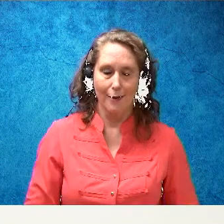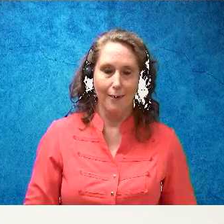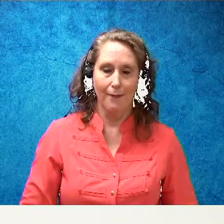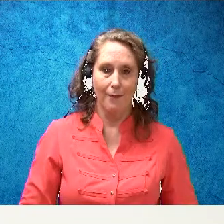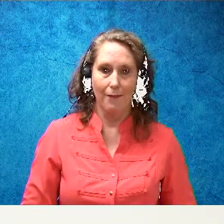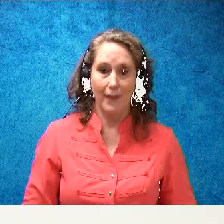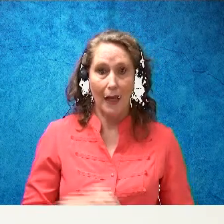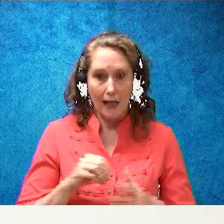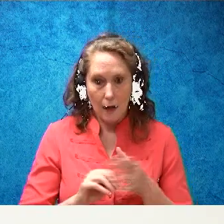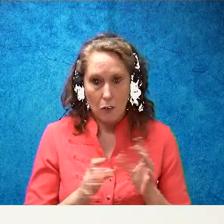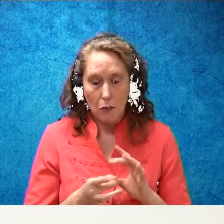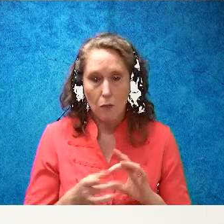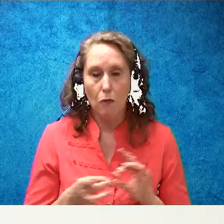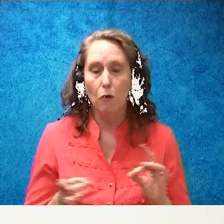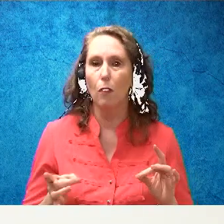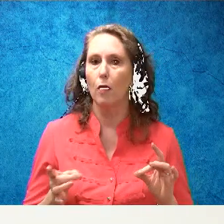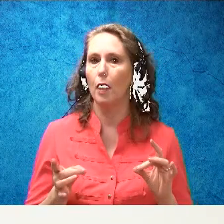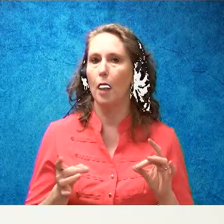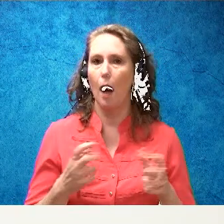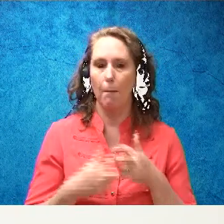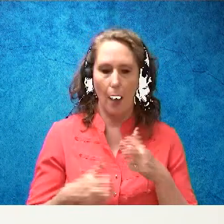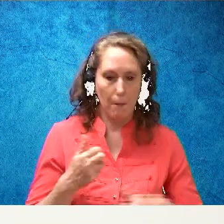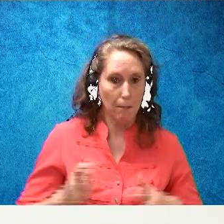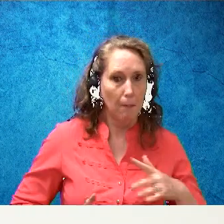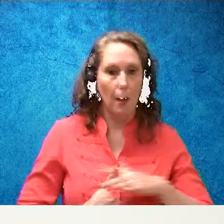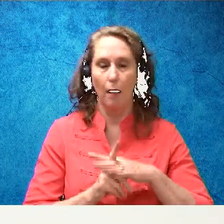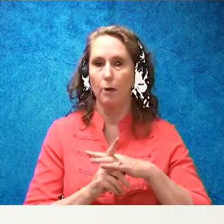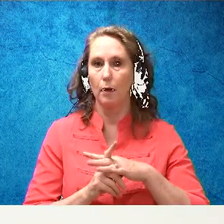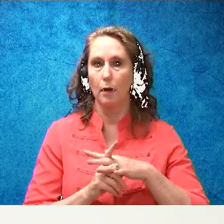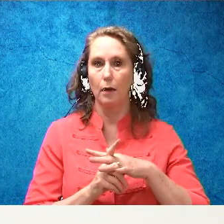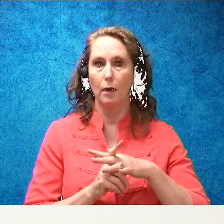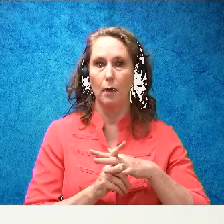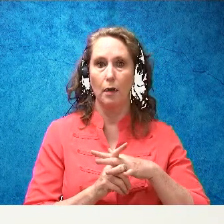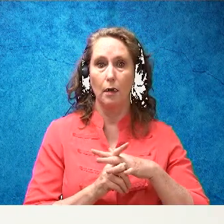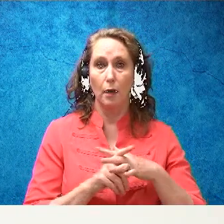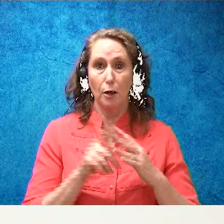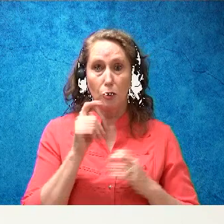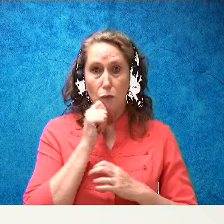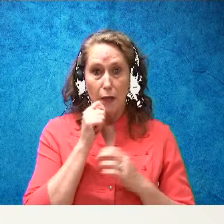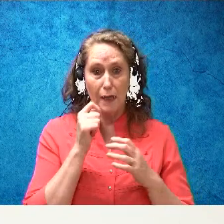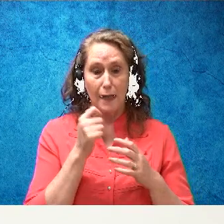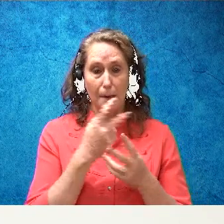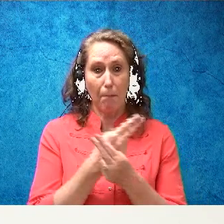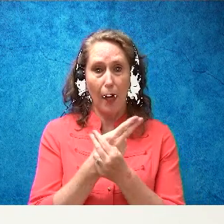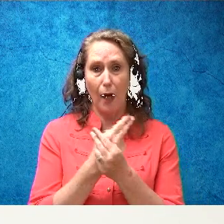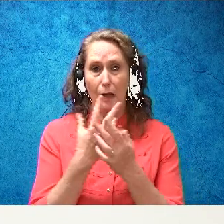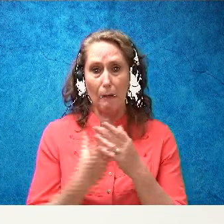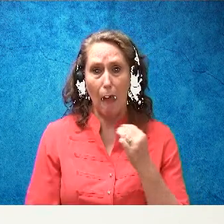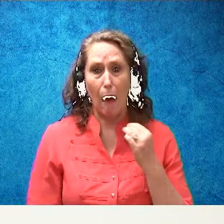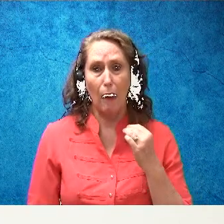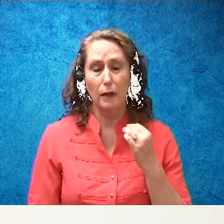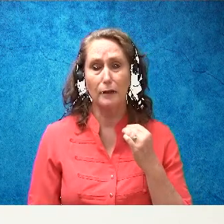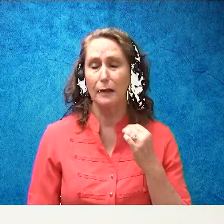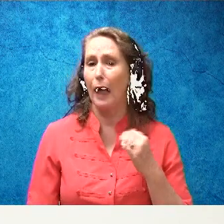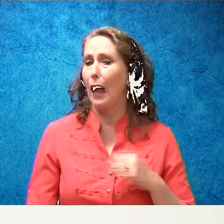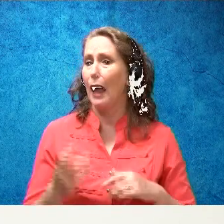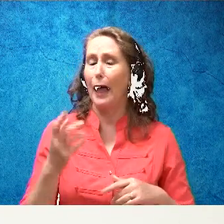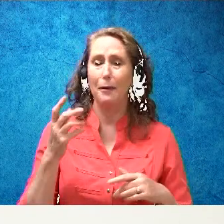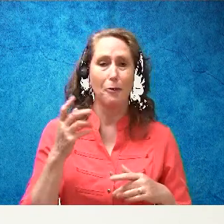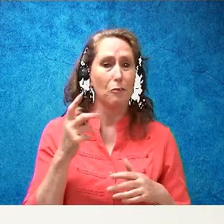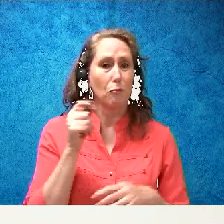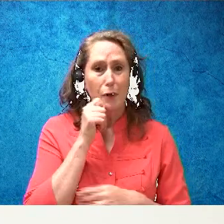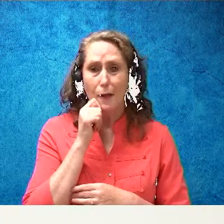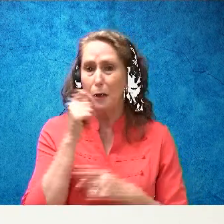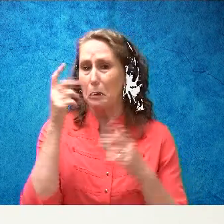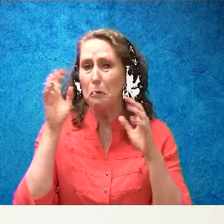In our story, we had a problem. Trixie lost her Knuffle Bunny, and she cried and cried and